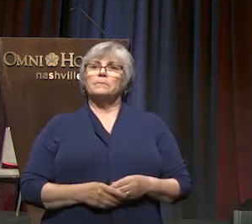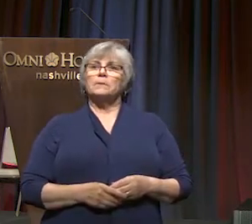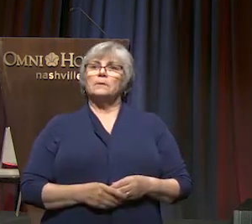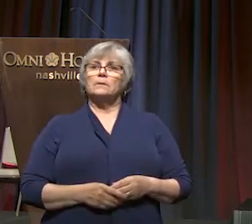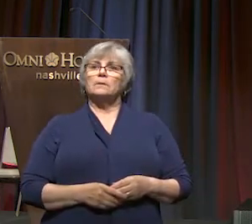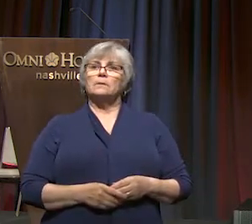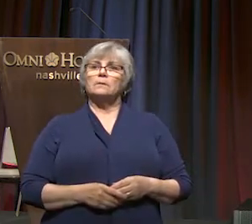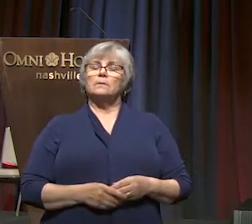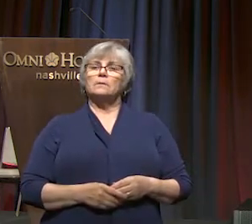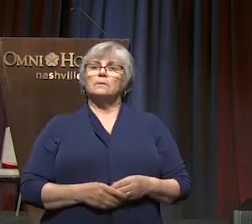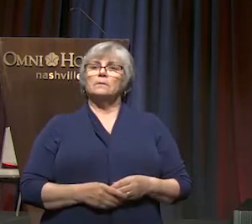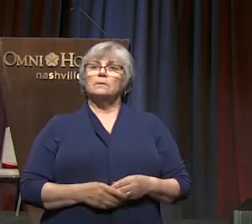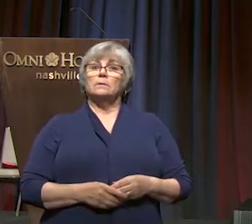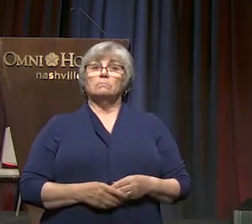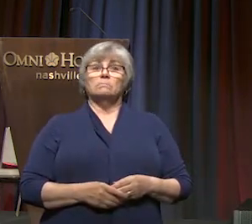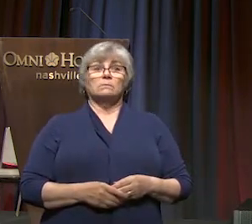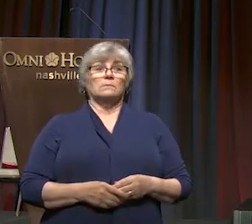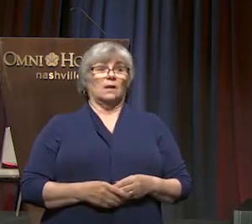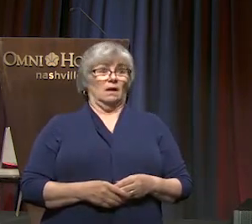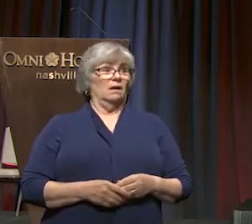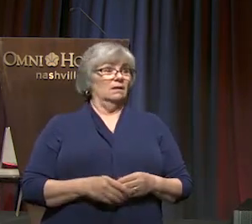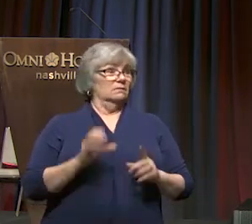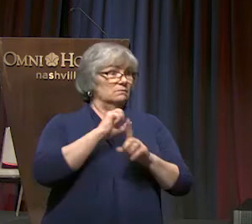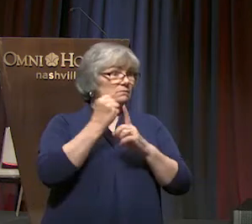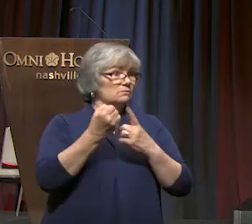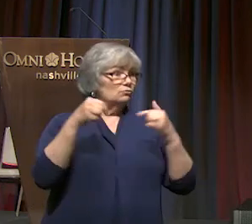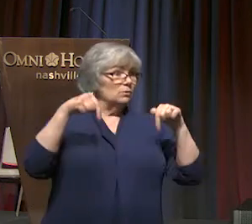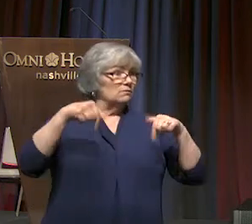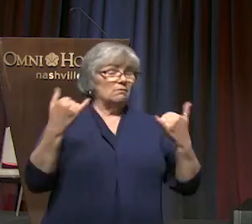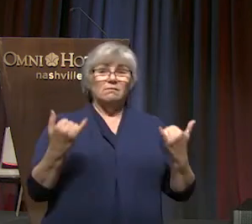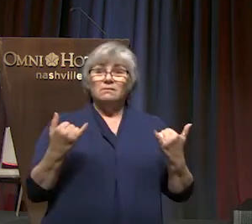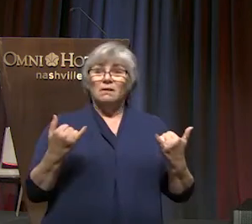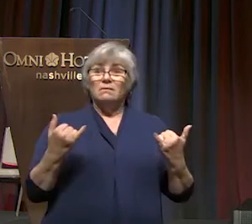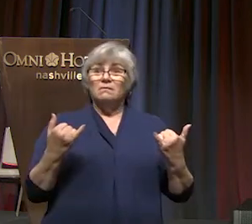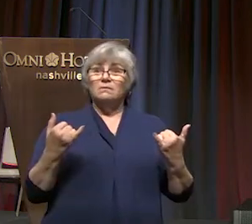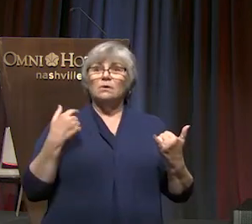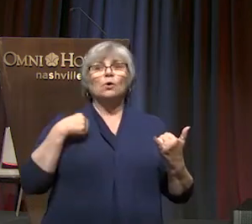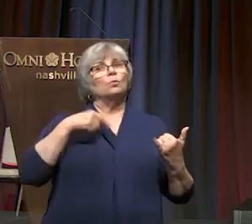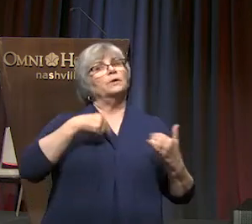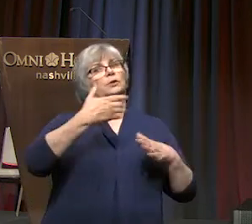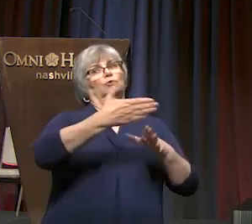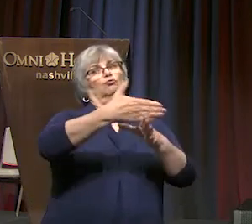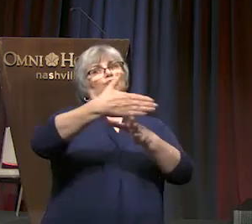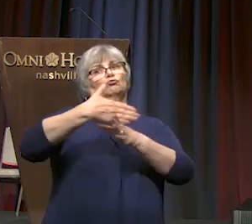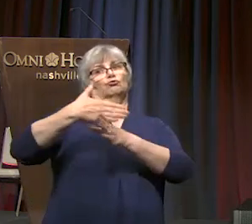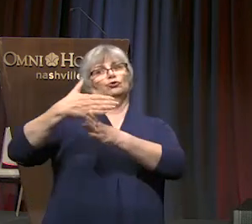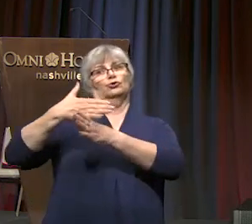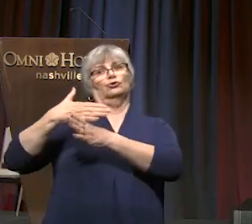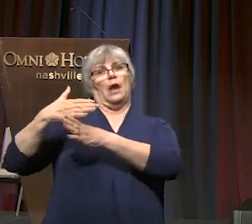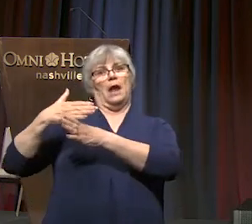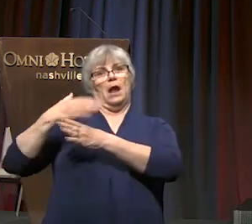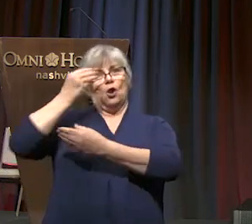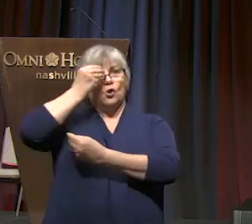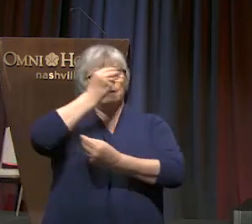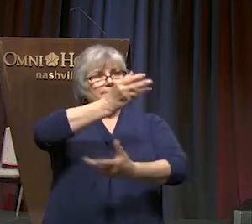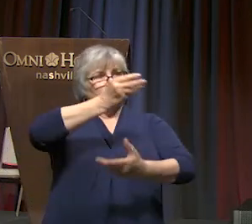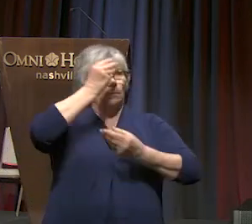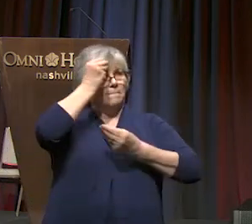At such a time like this, we need to share